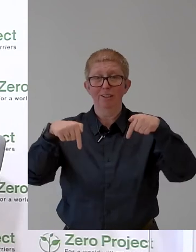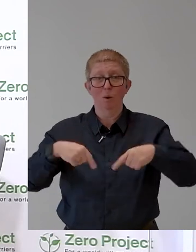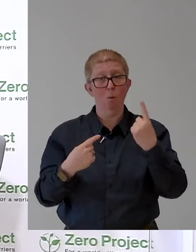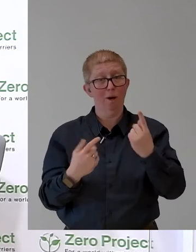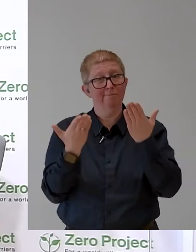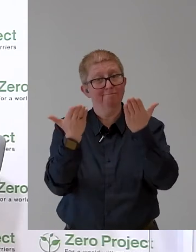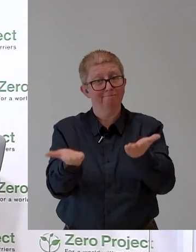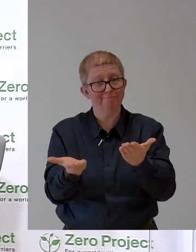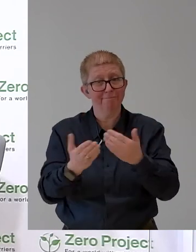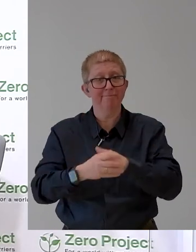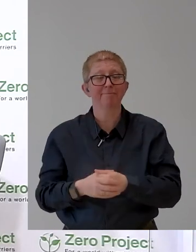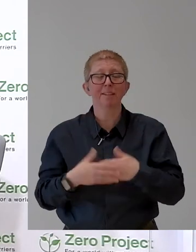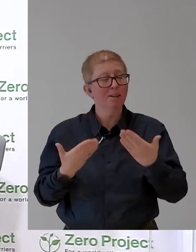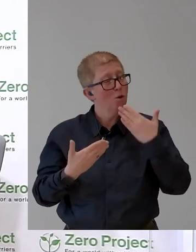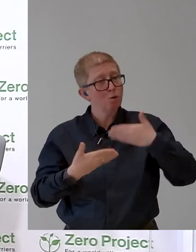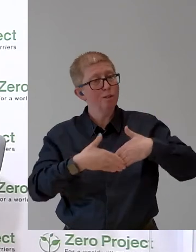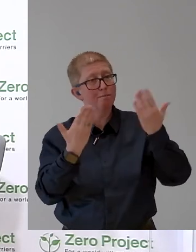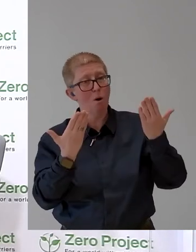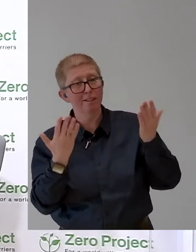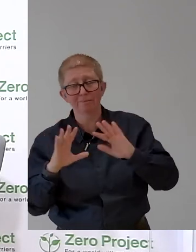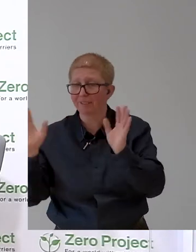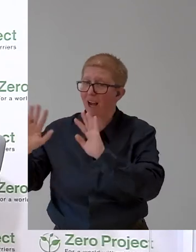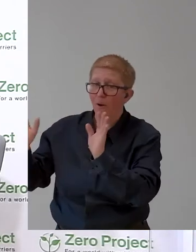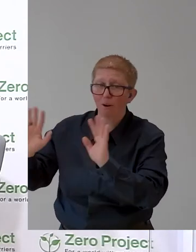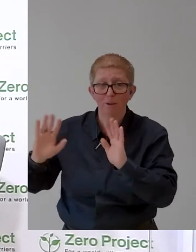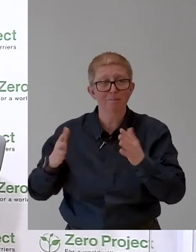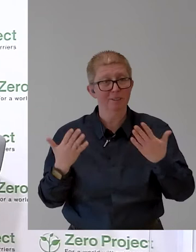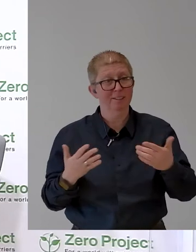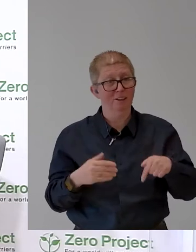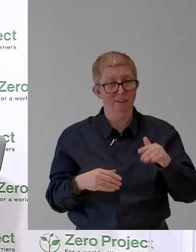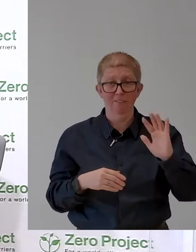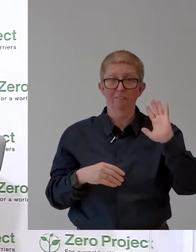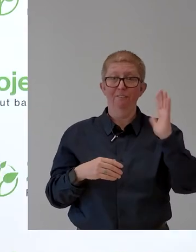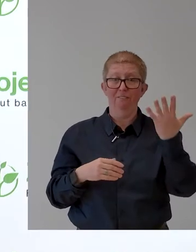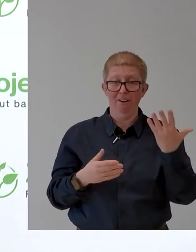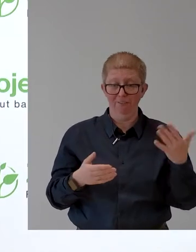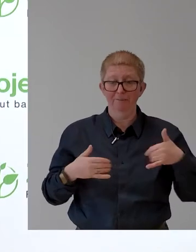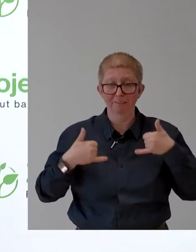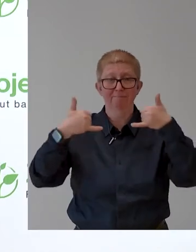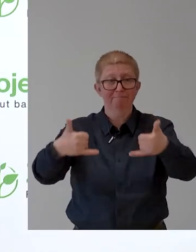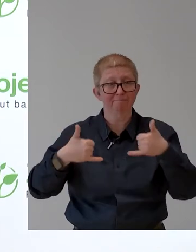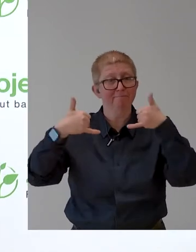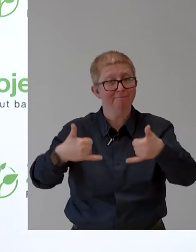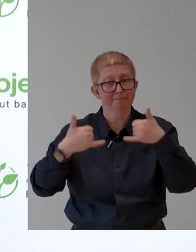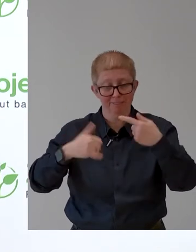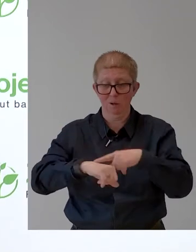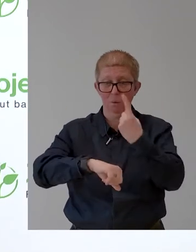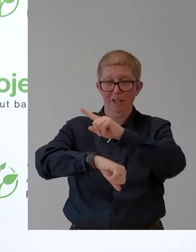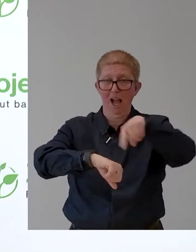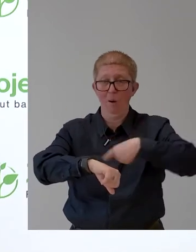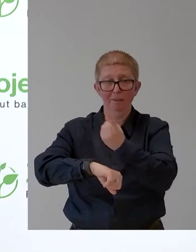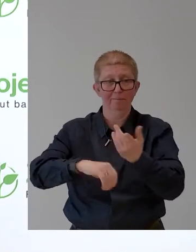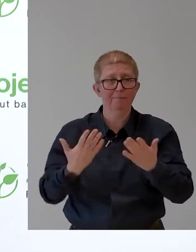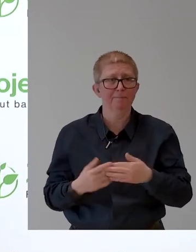Good morning to all of you. This is the fifth edition of the Awardee-Hours. We are honoring the most innovative practices and policies we